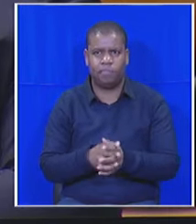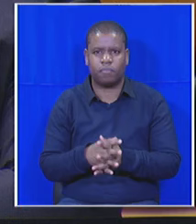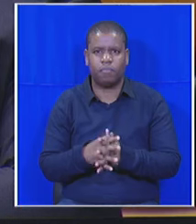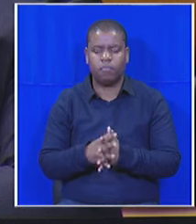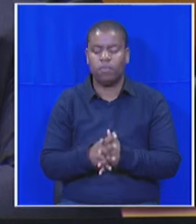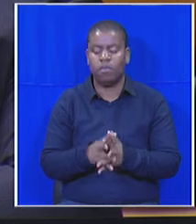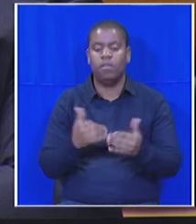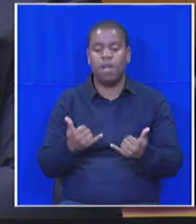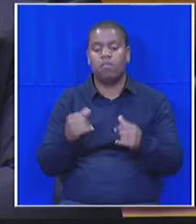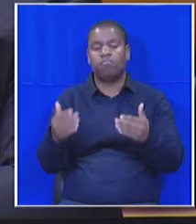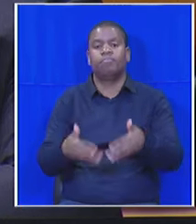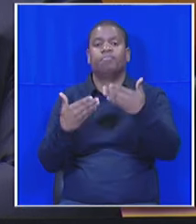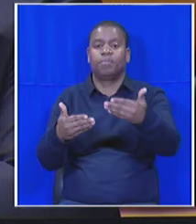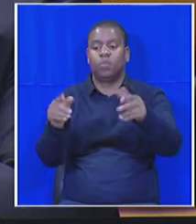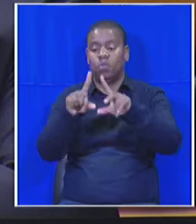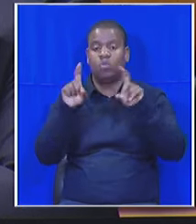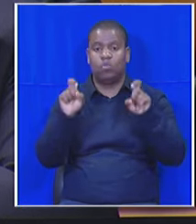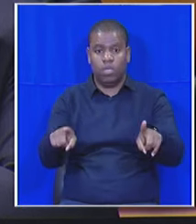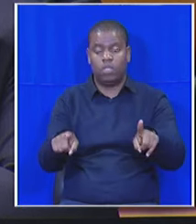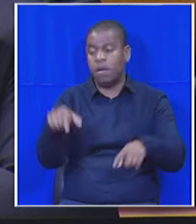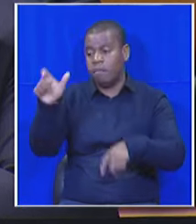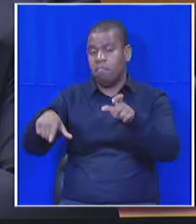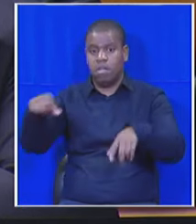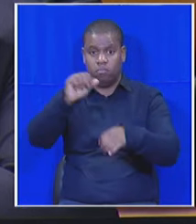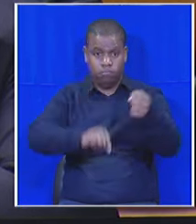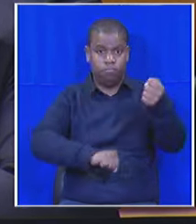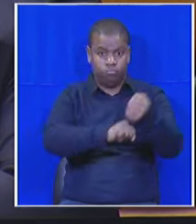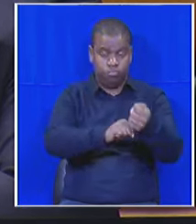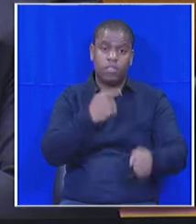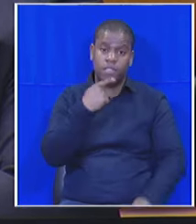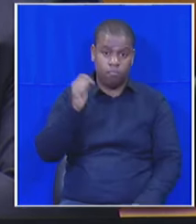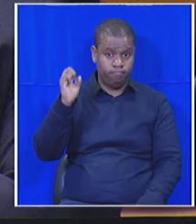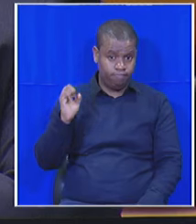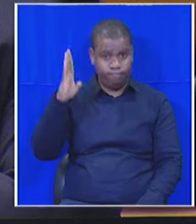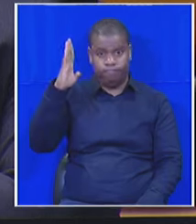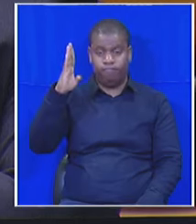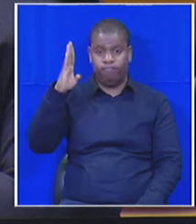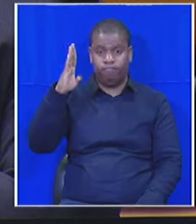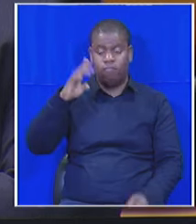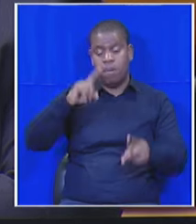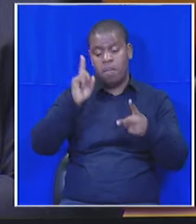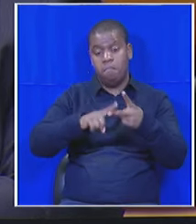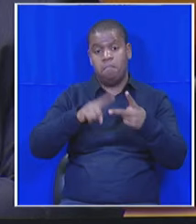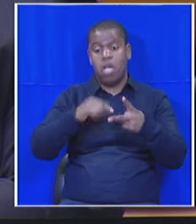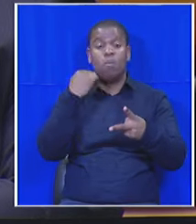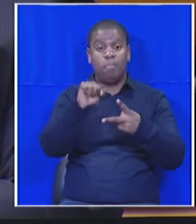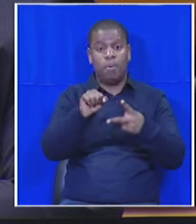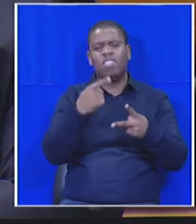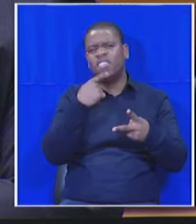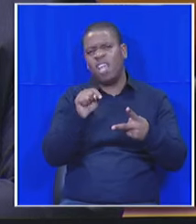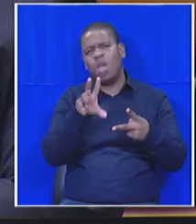I now put the question. Those in favor will say aye, and those against will say